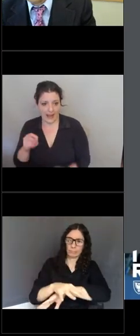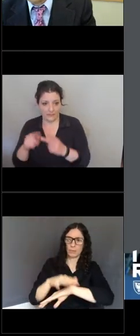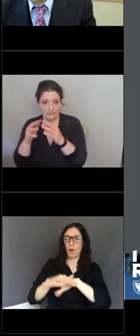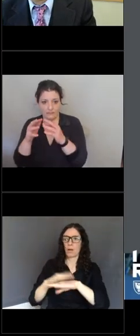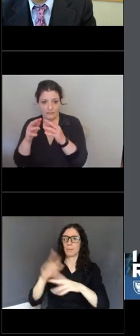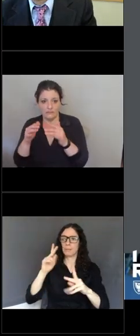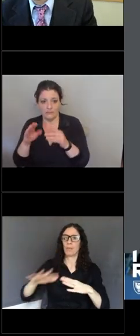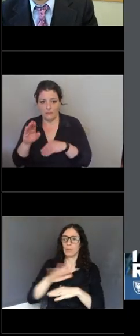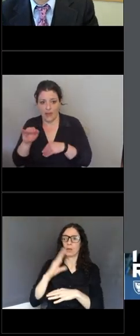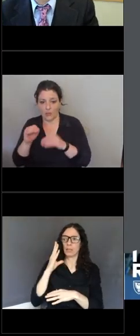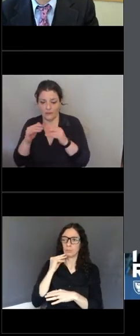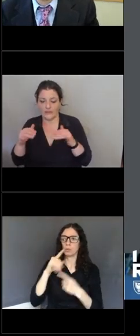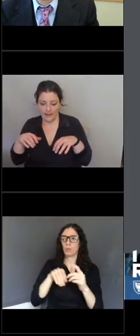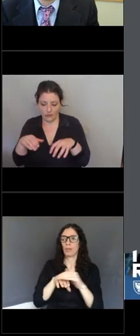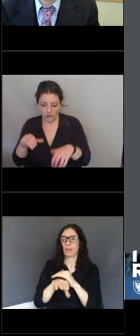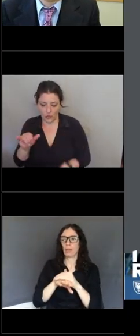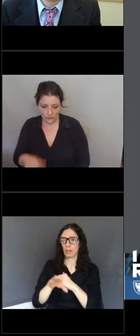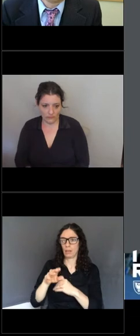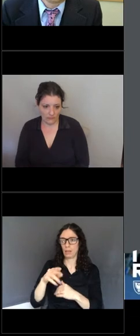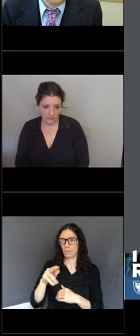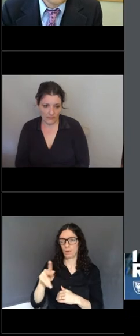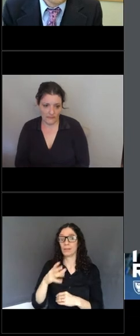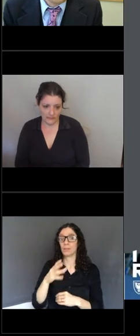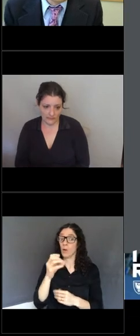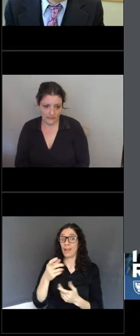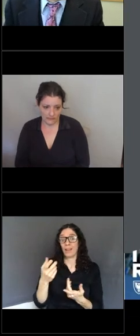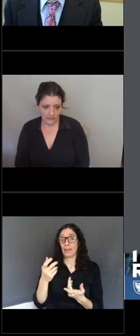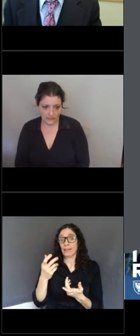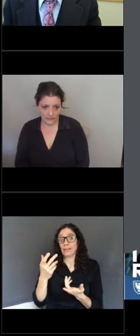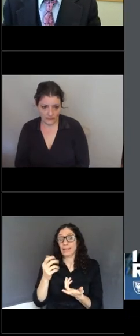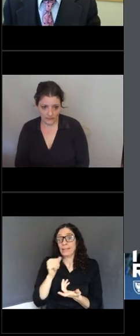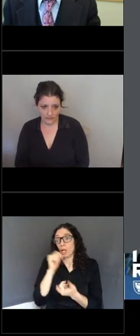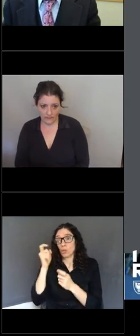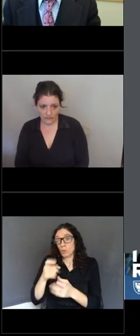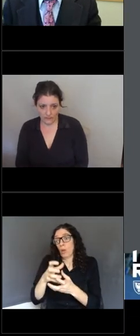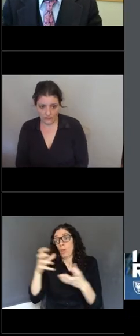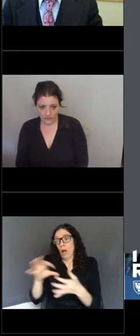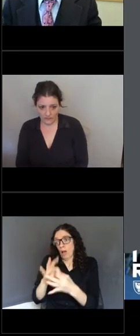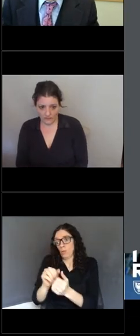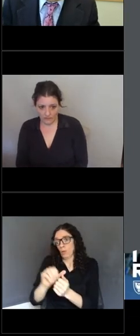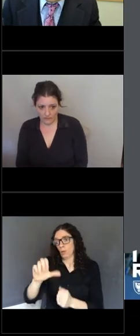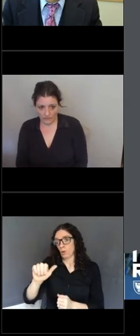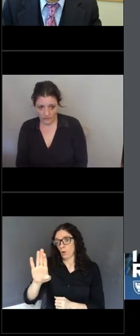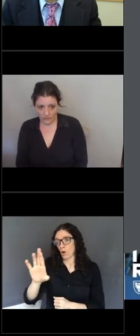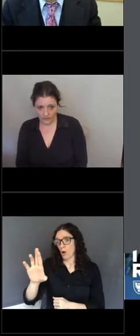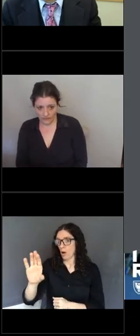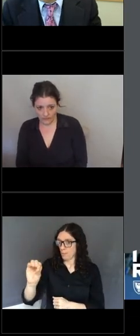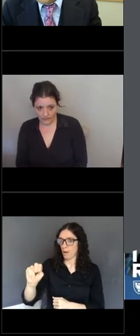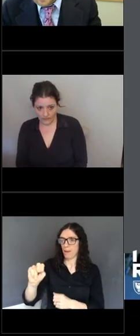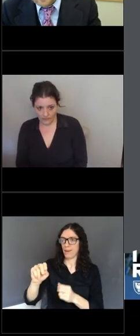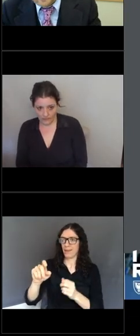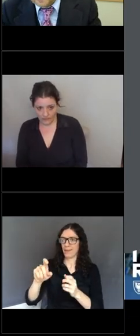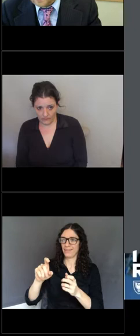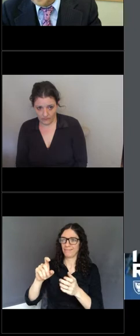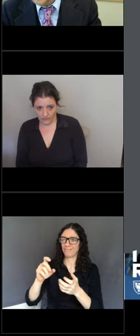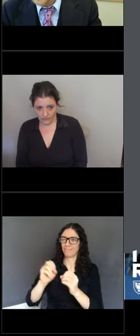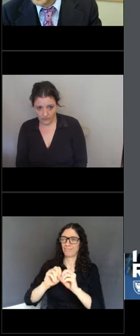not contributing as much in terms of carbon footprint. Again, those actions,